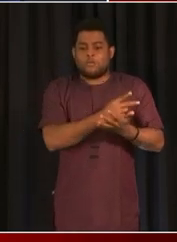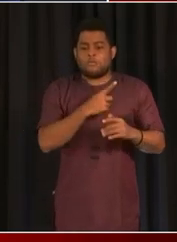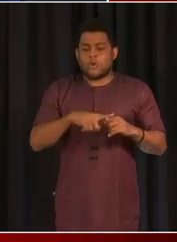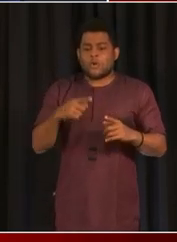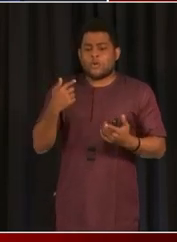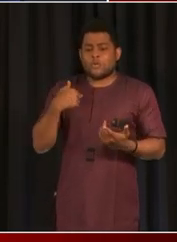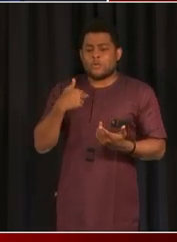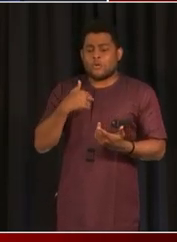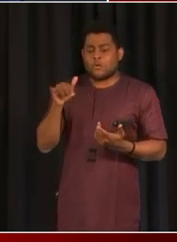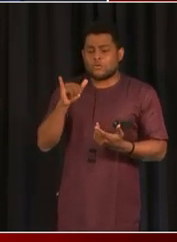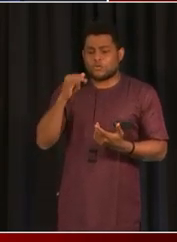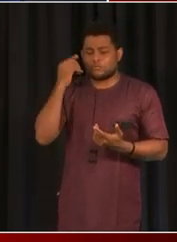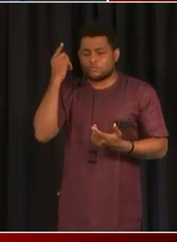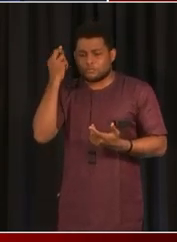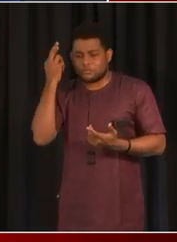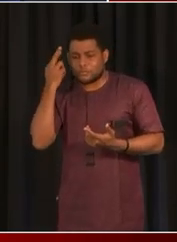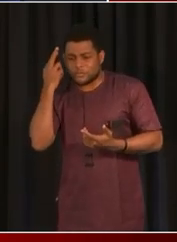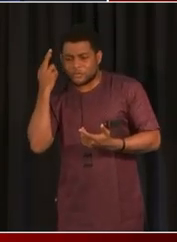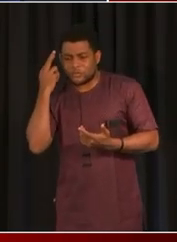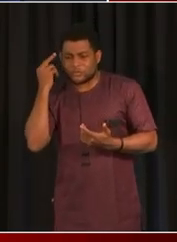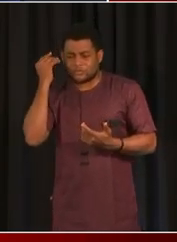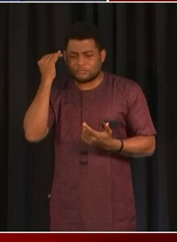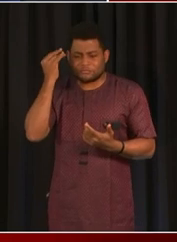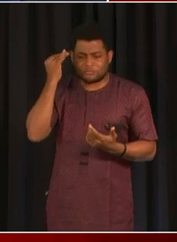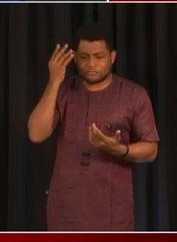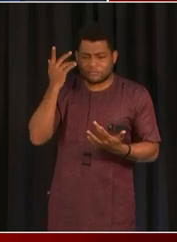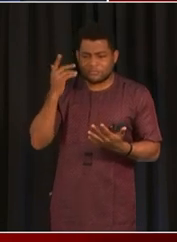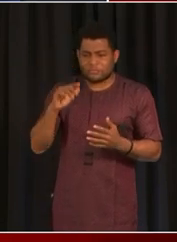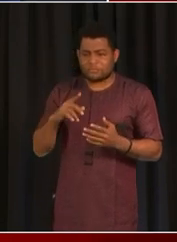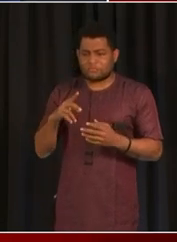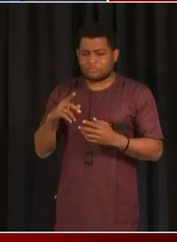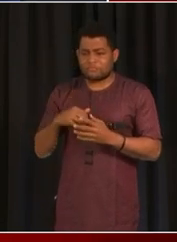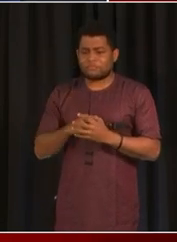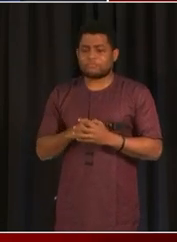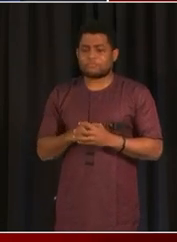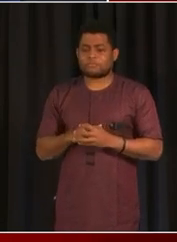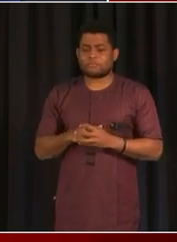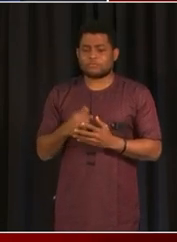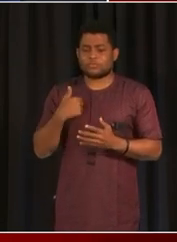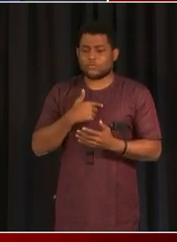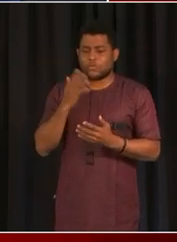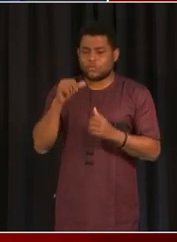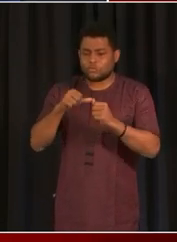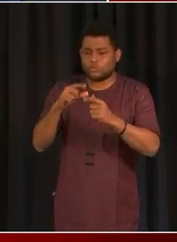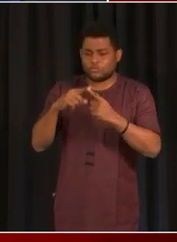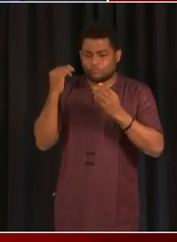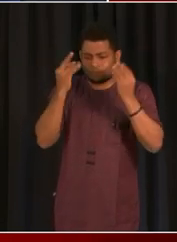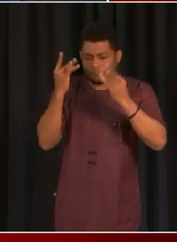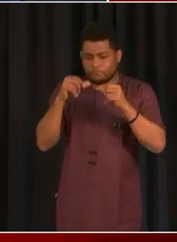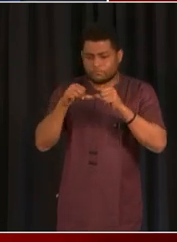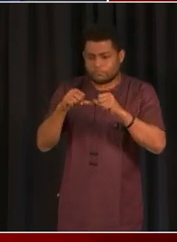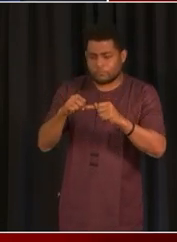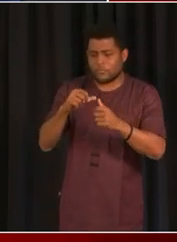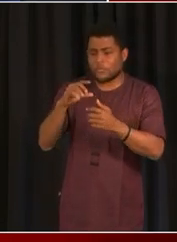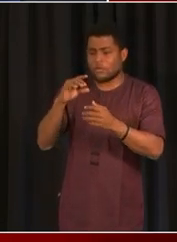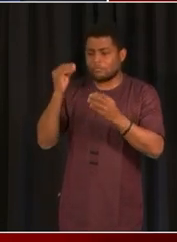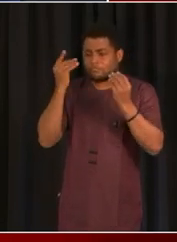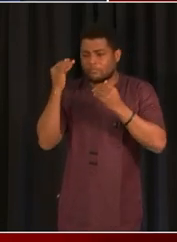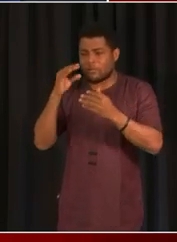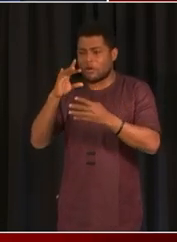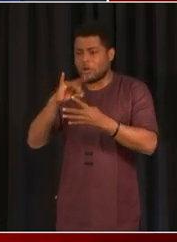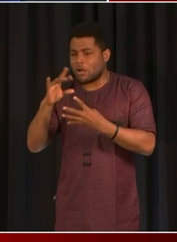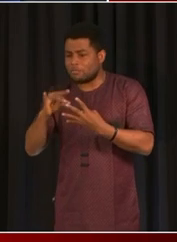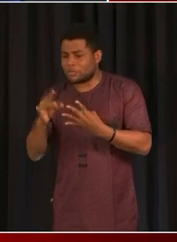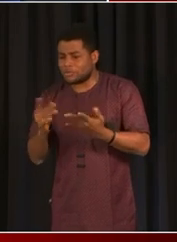reasonable to do that will yield some public health benefit. So we'll continue to do that in the days, weeks, and months